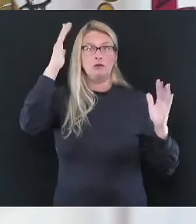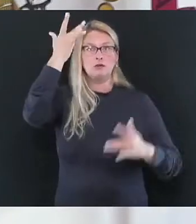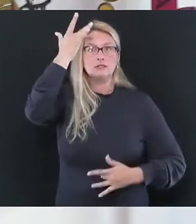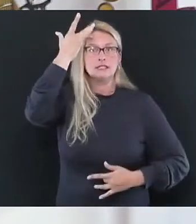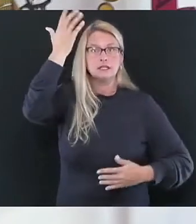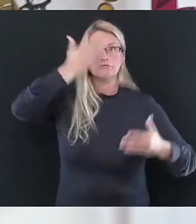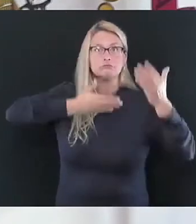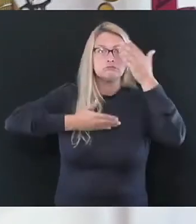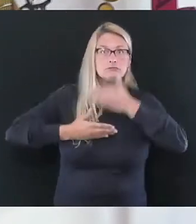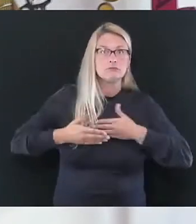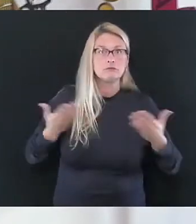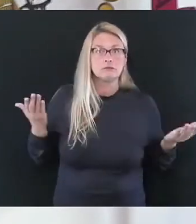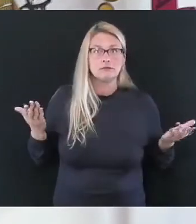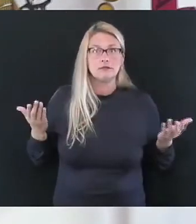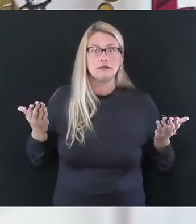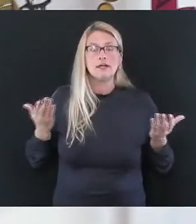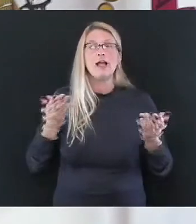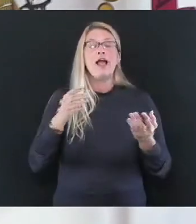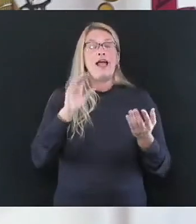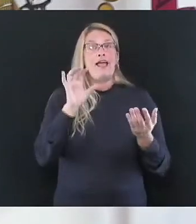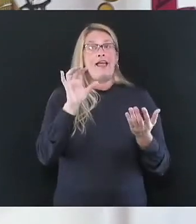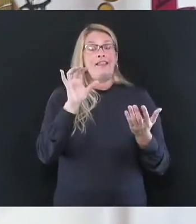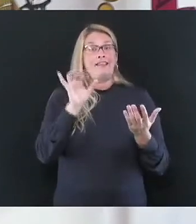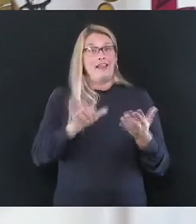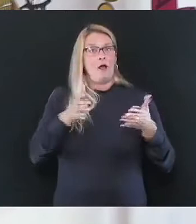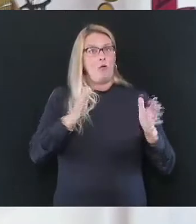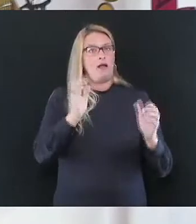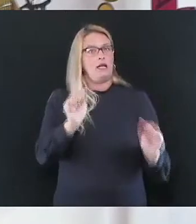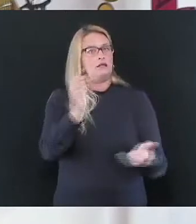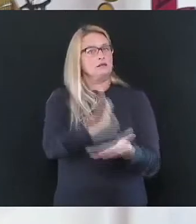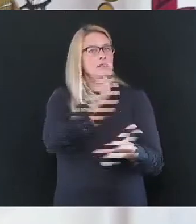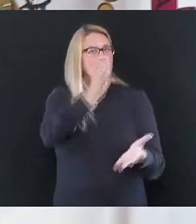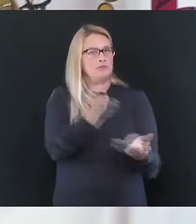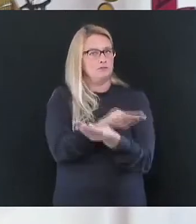about. We know